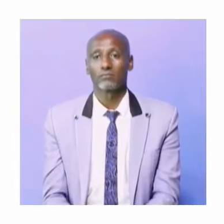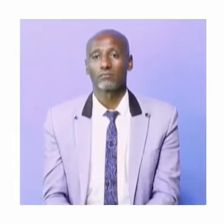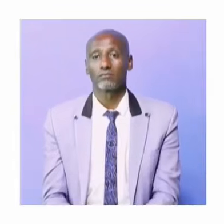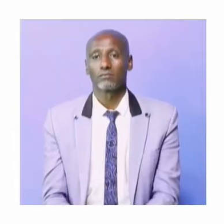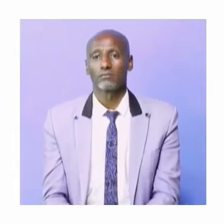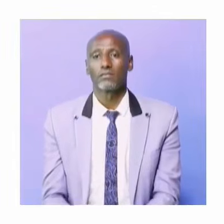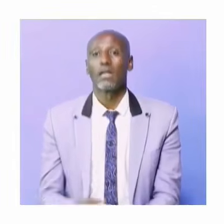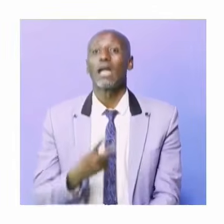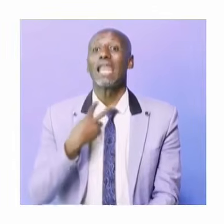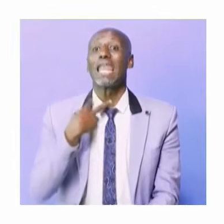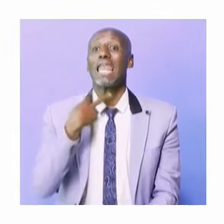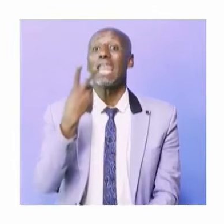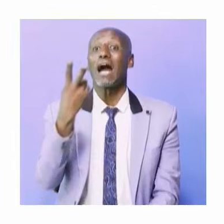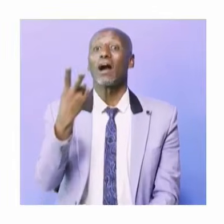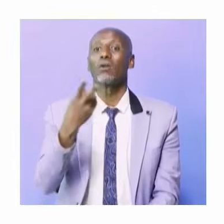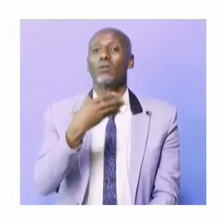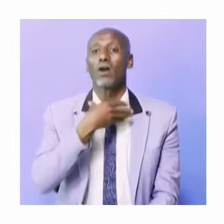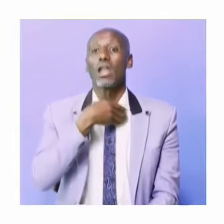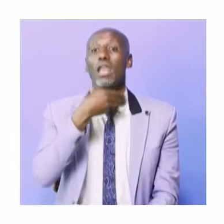loud.